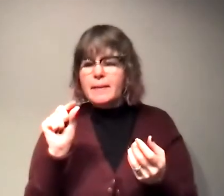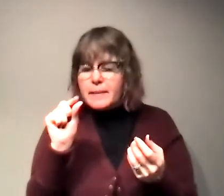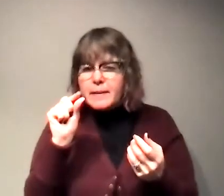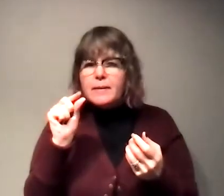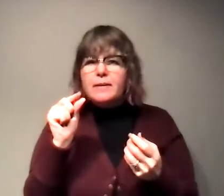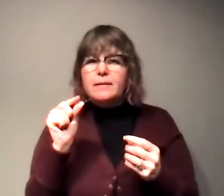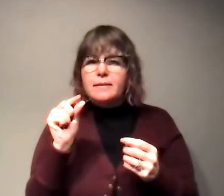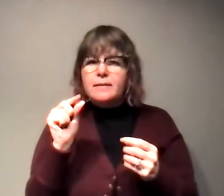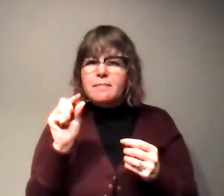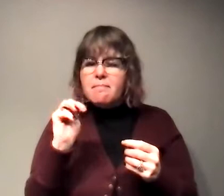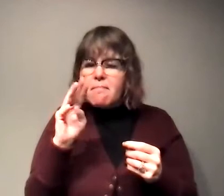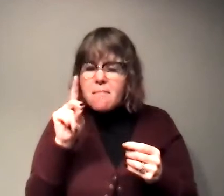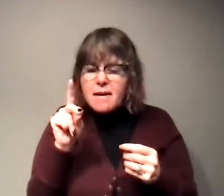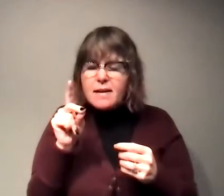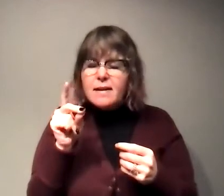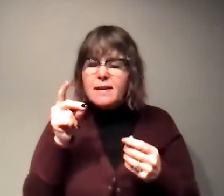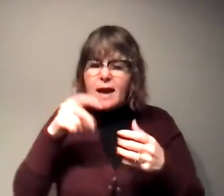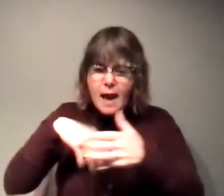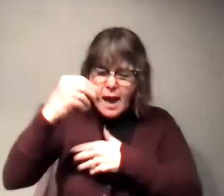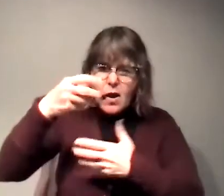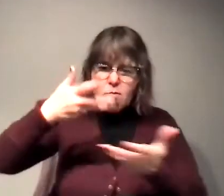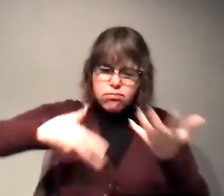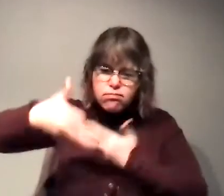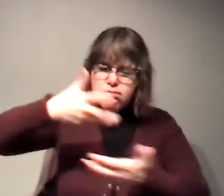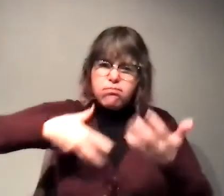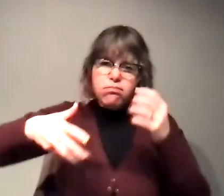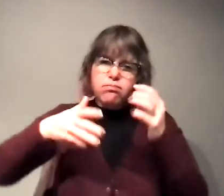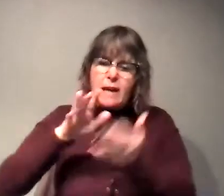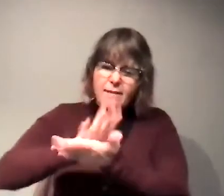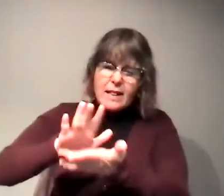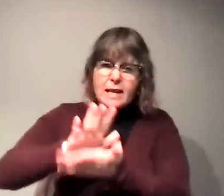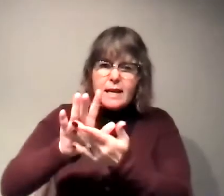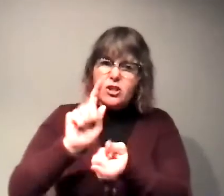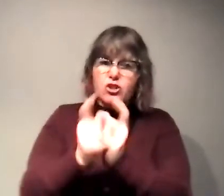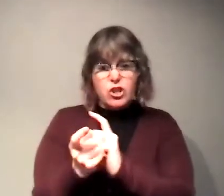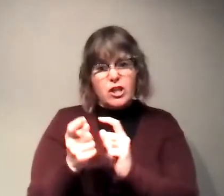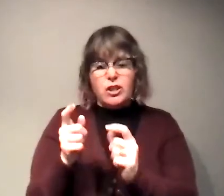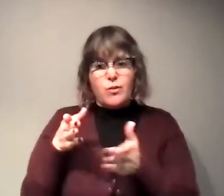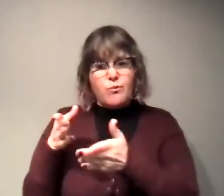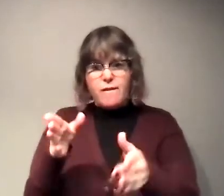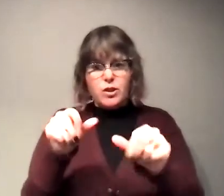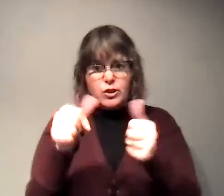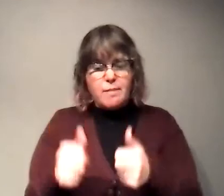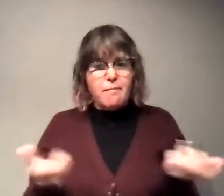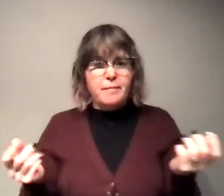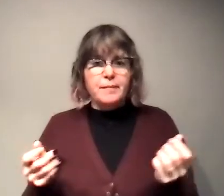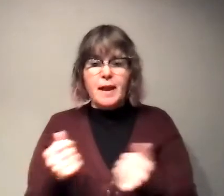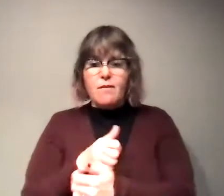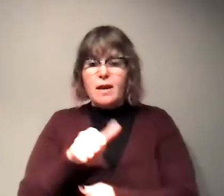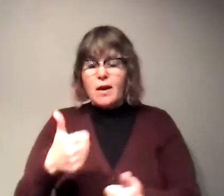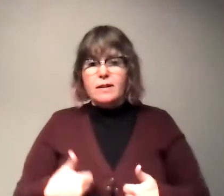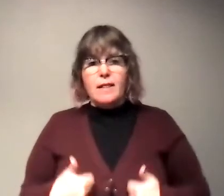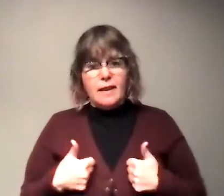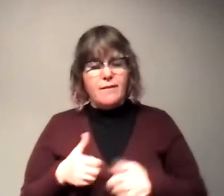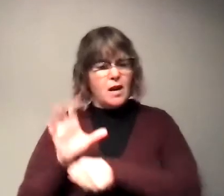little tiny mud pieces out, and kind of cleaning up and changing the shape of the river. And so everything else that lives with them is used to